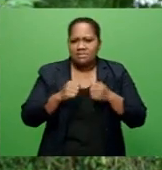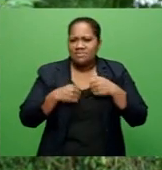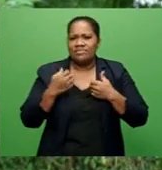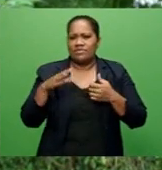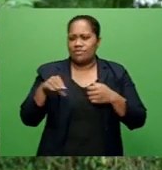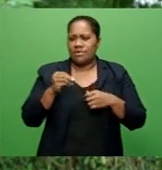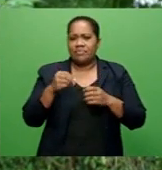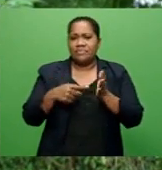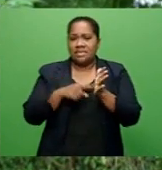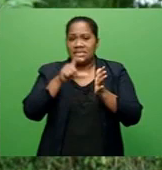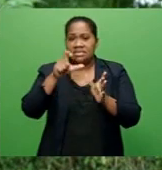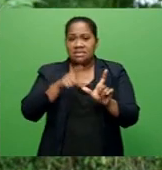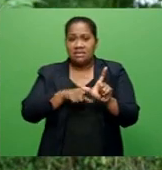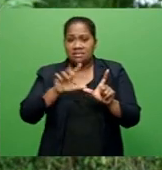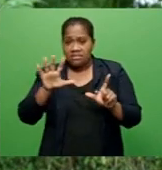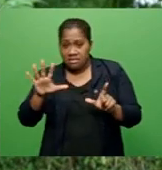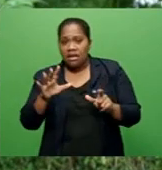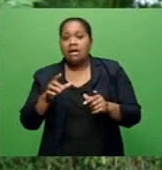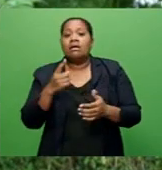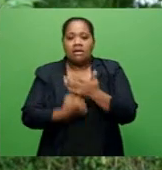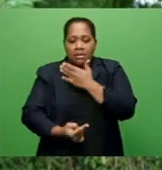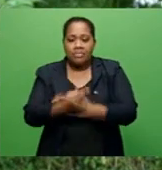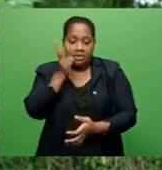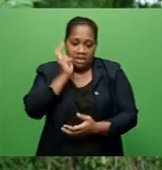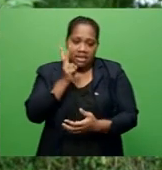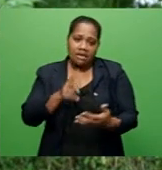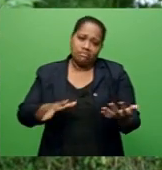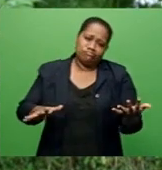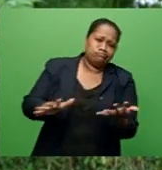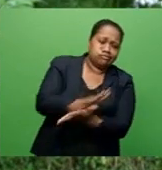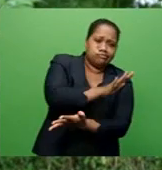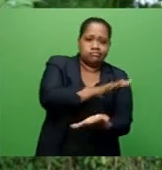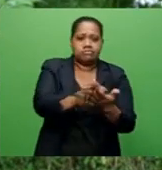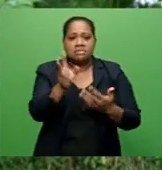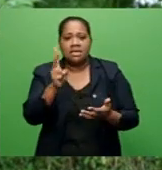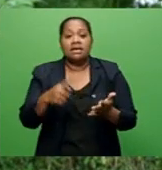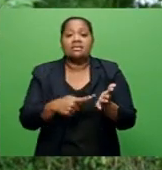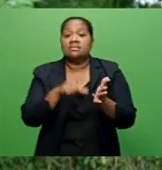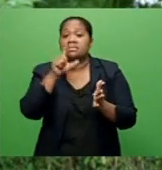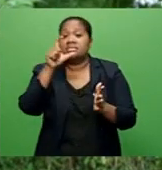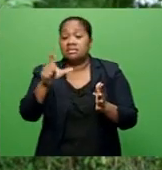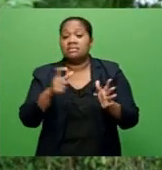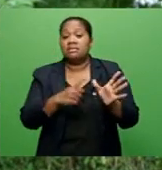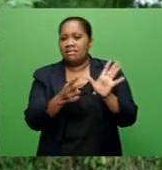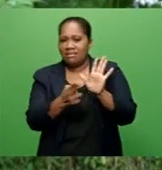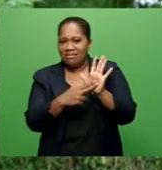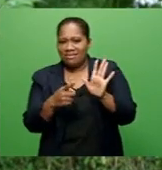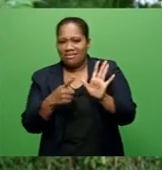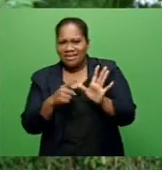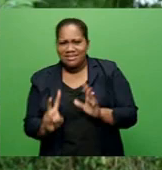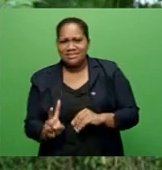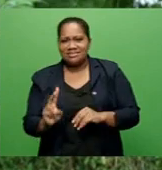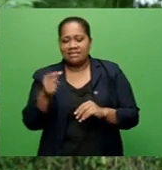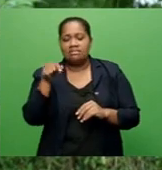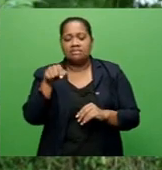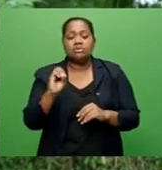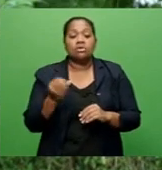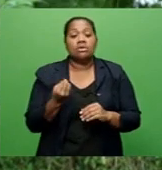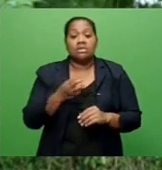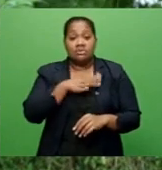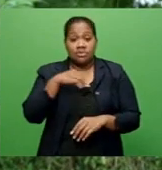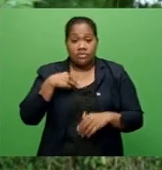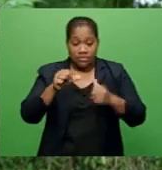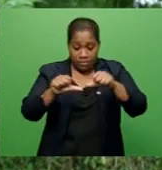struck by TC Ana over the weekend. TC Ana caused widespread flooding in the Northern Division, and the Ministry of Agriculture is